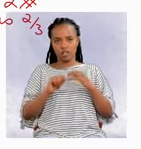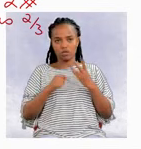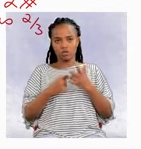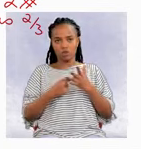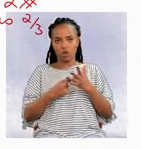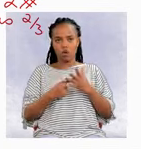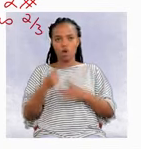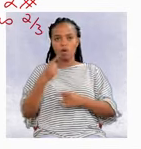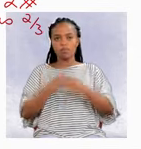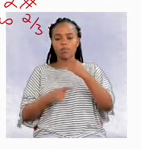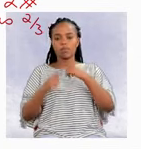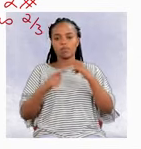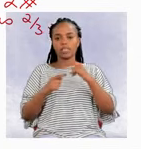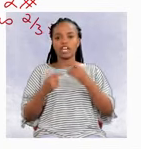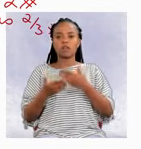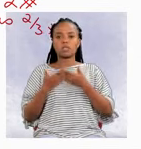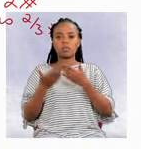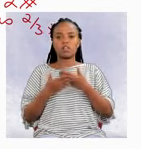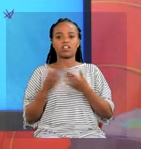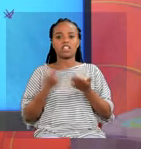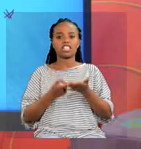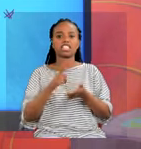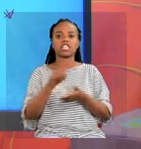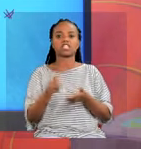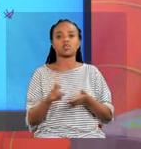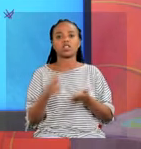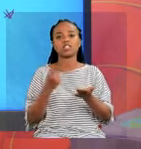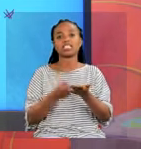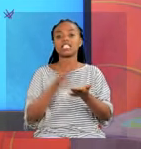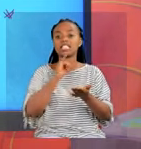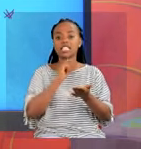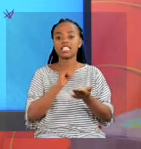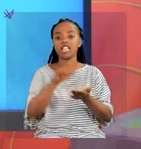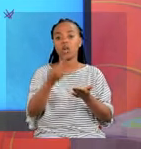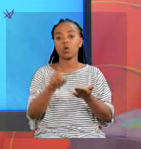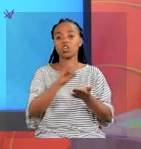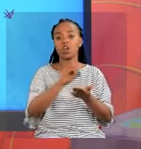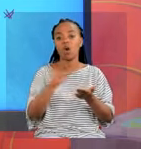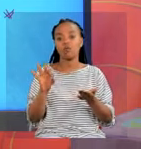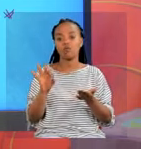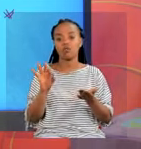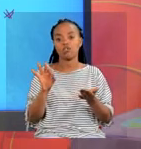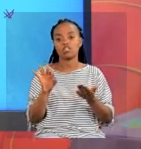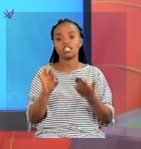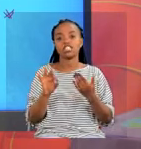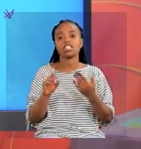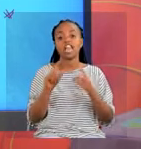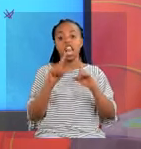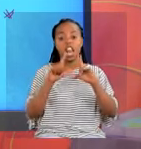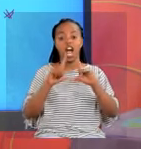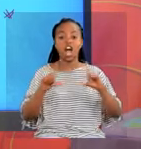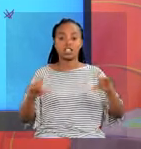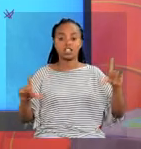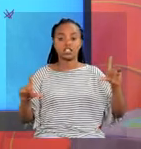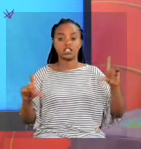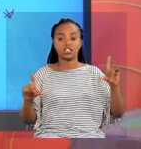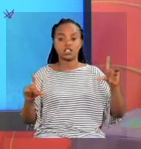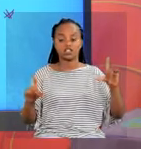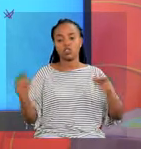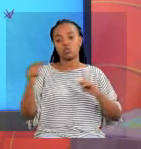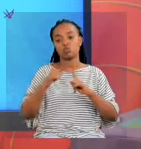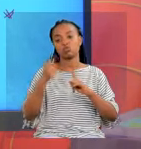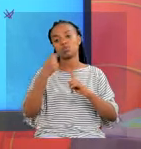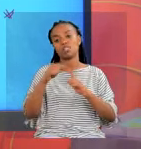you can rearrange or simplify this expression. So this is the equation of tangent line to